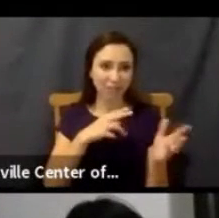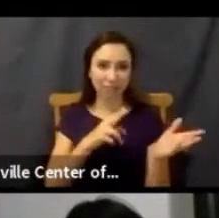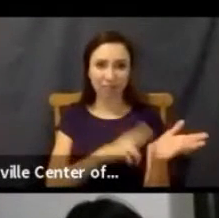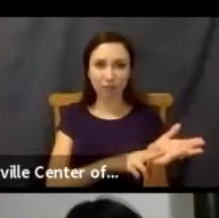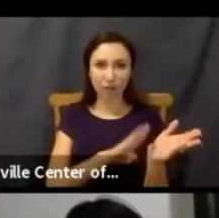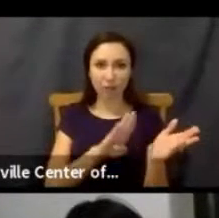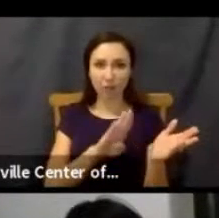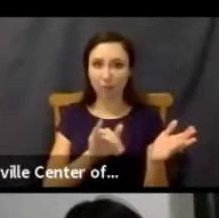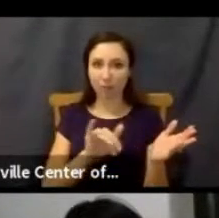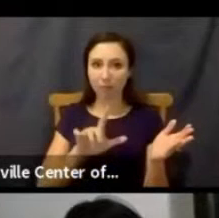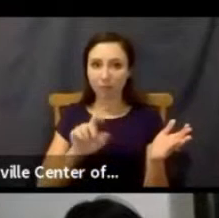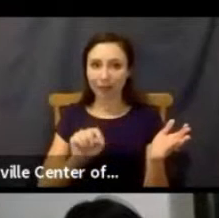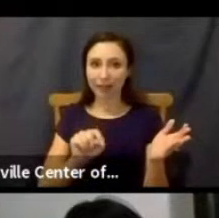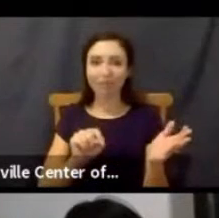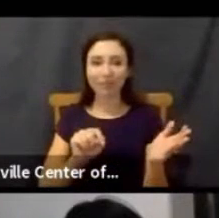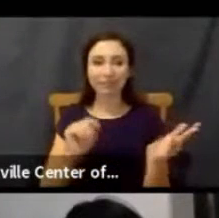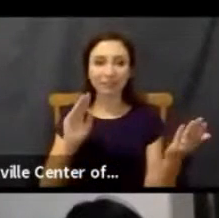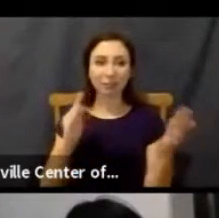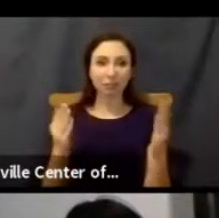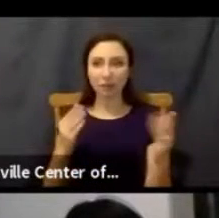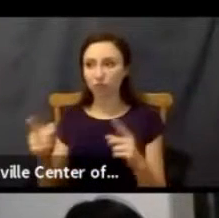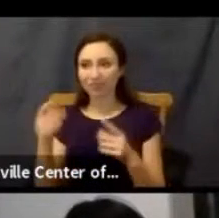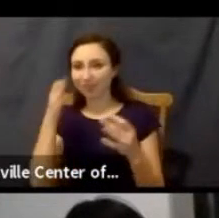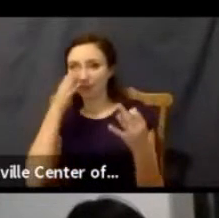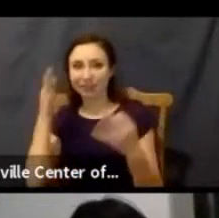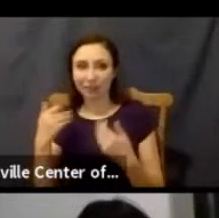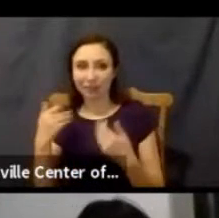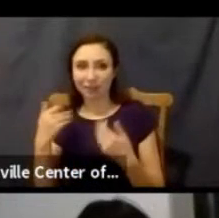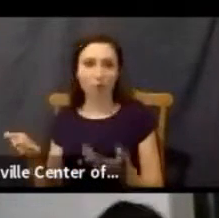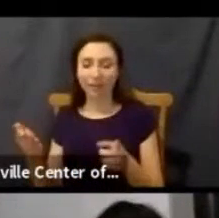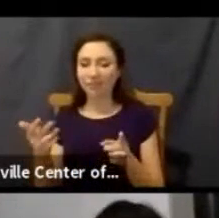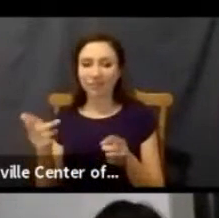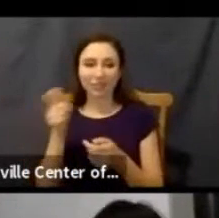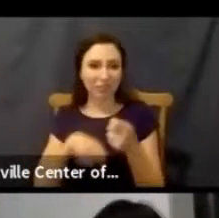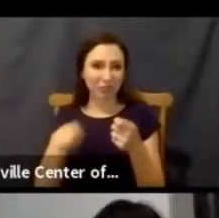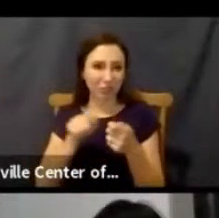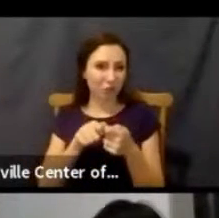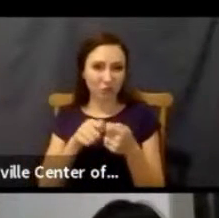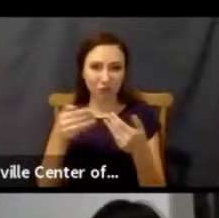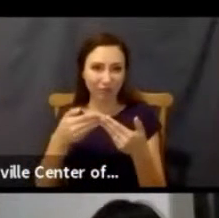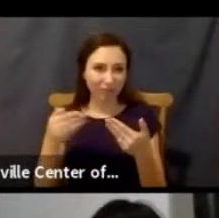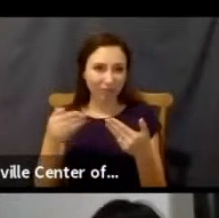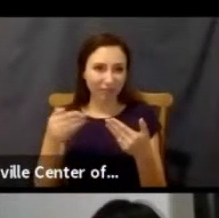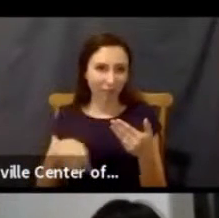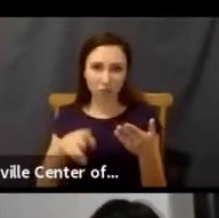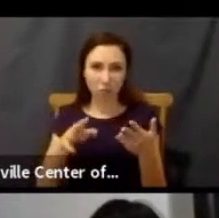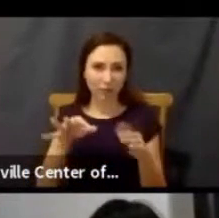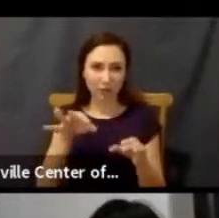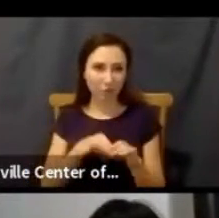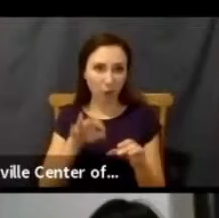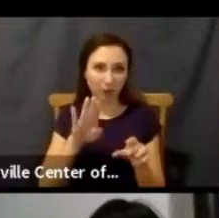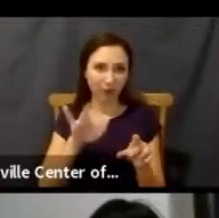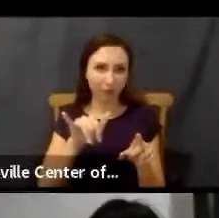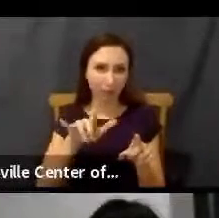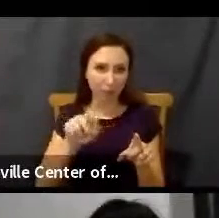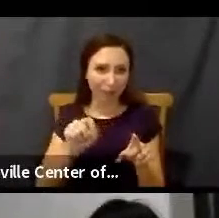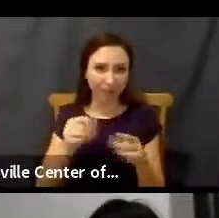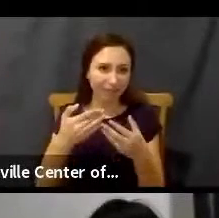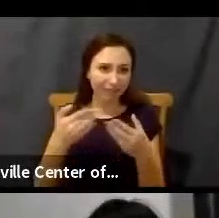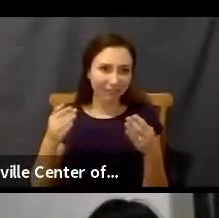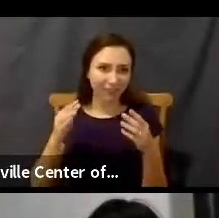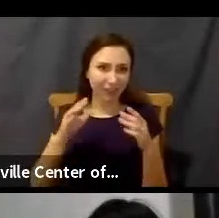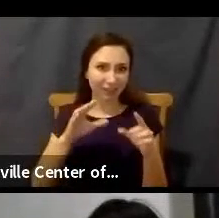being one and done by them? I mean, aren't there certain things that have to be voted on the ballot and other things that the county commission can